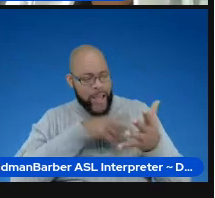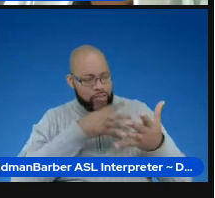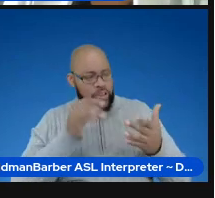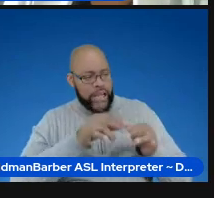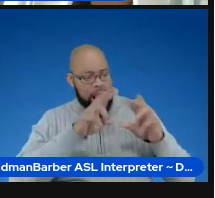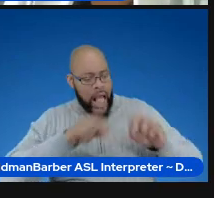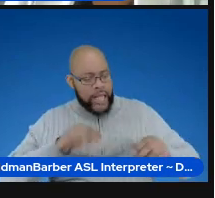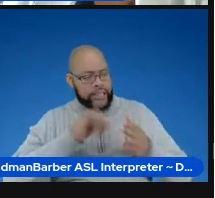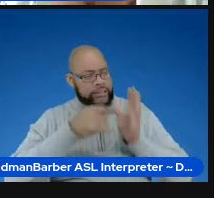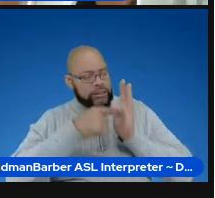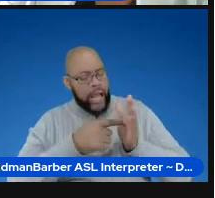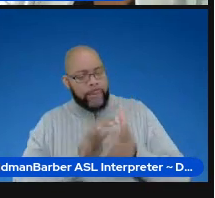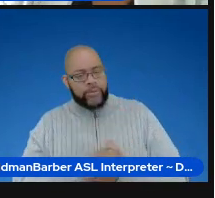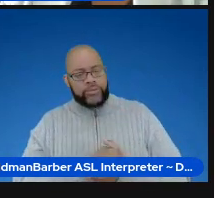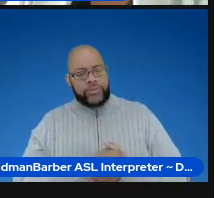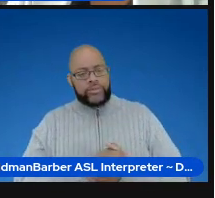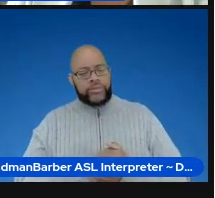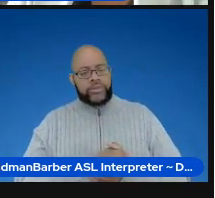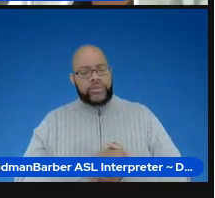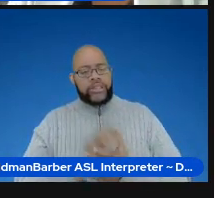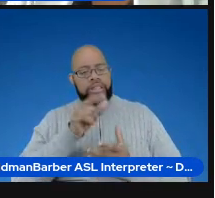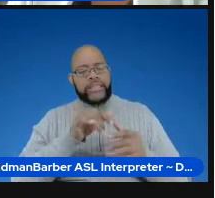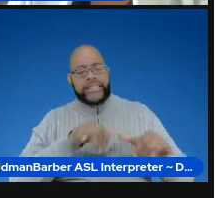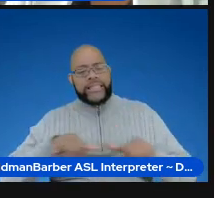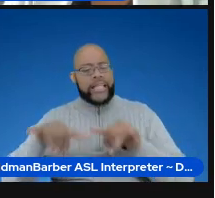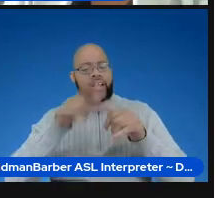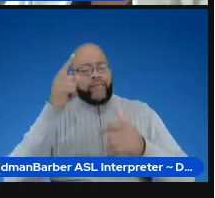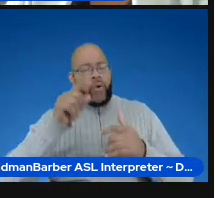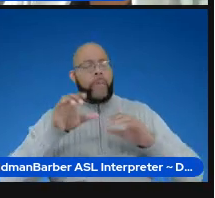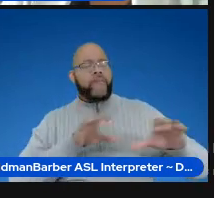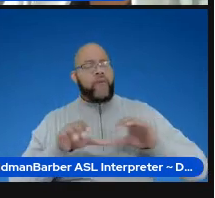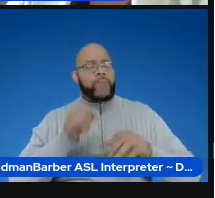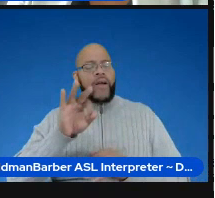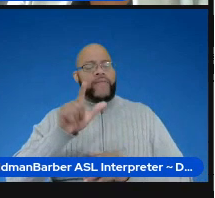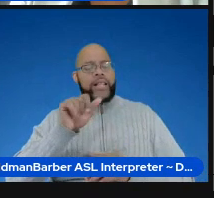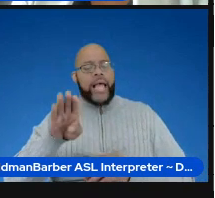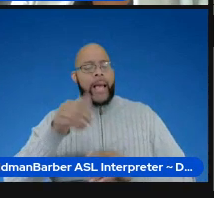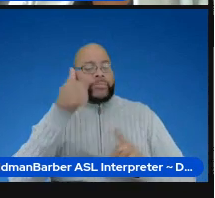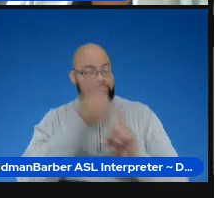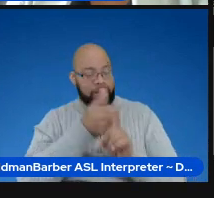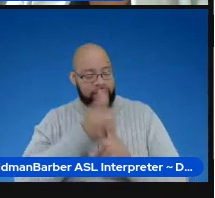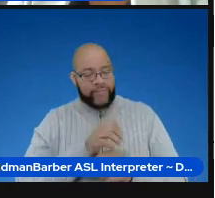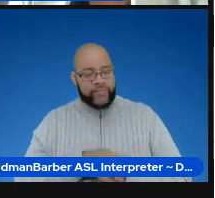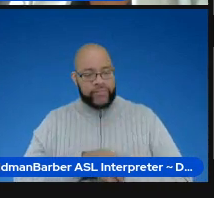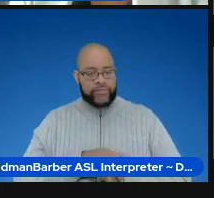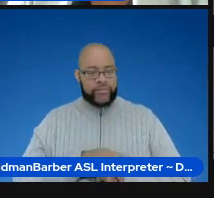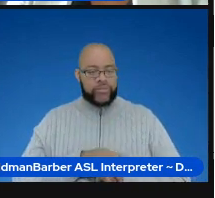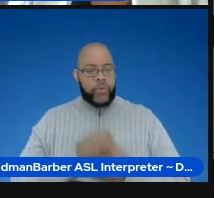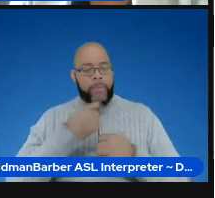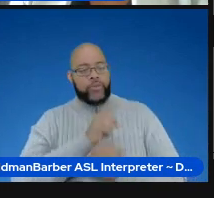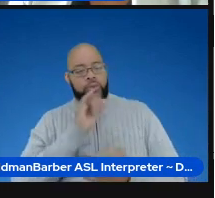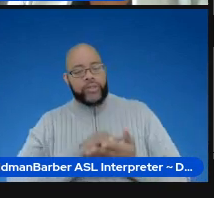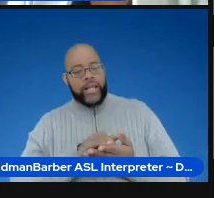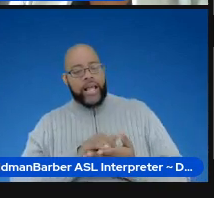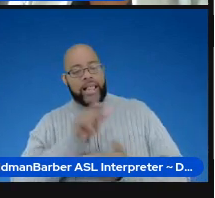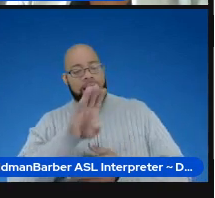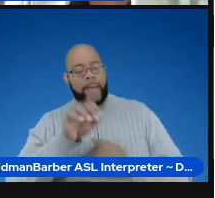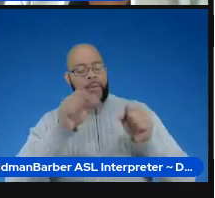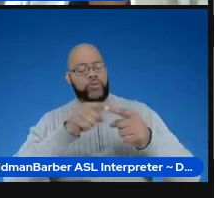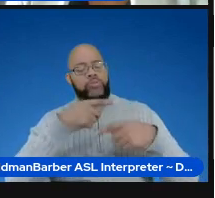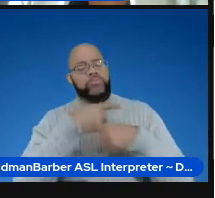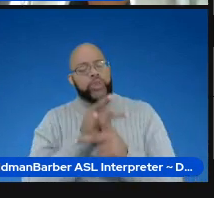in. And you need to standards for the performance of the labs themselves. So you want to make sure that the labs are able to